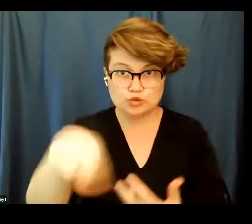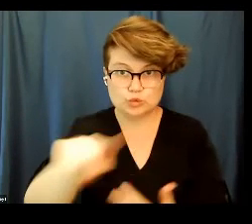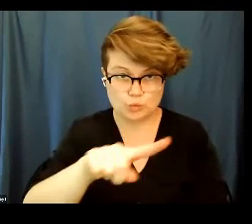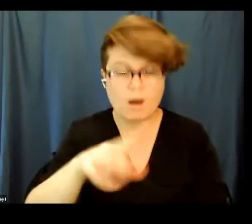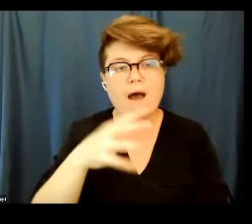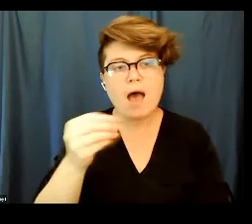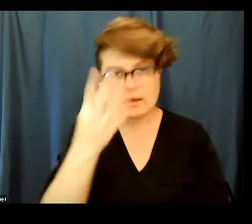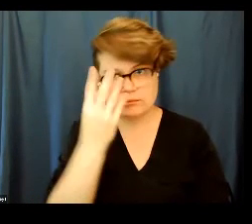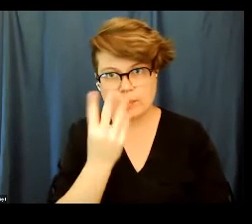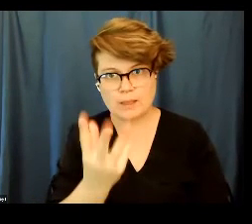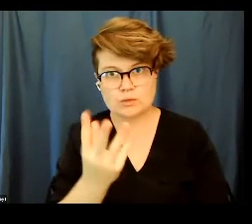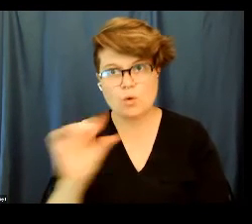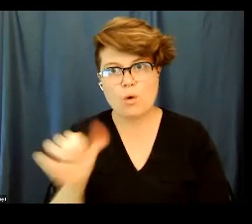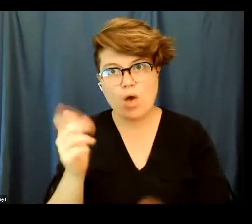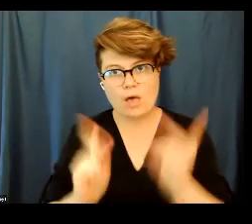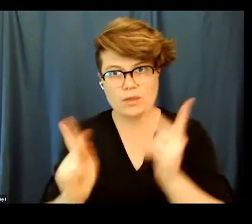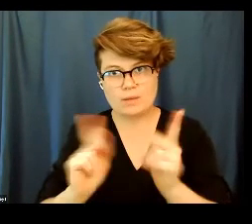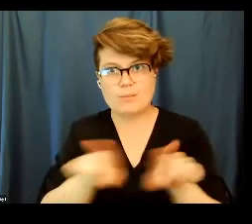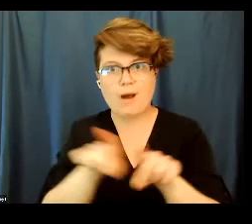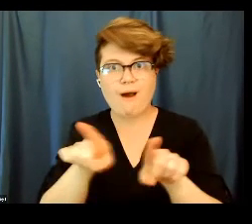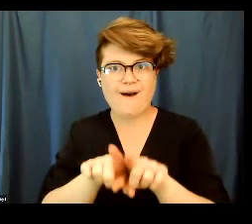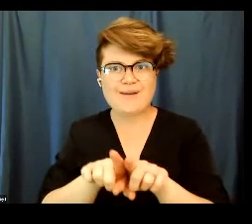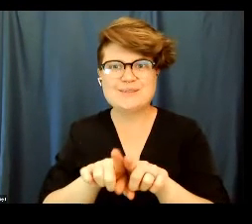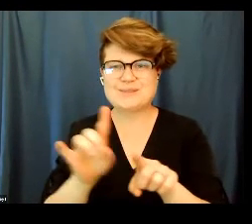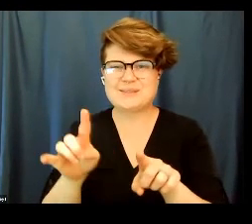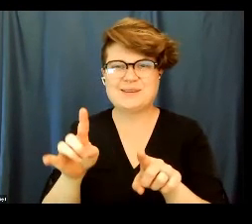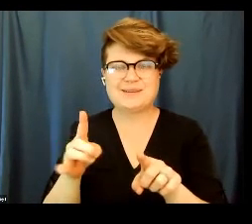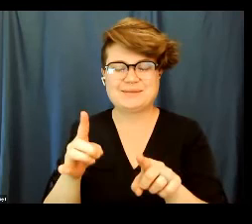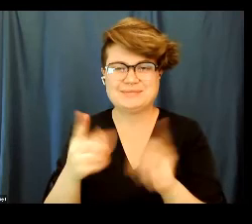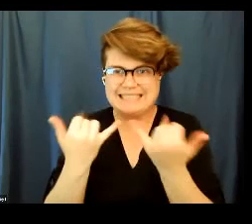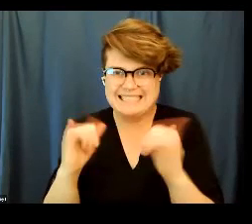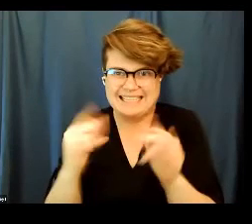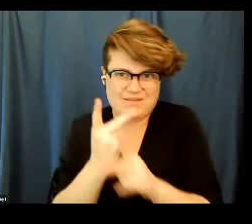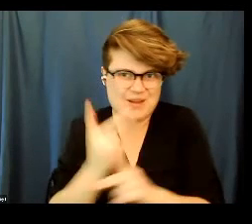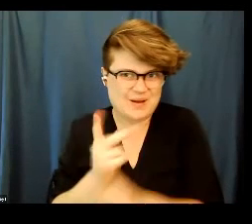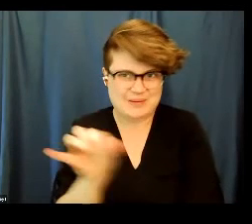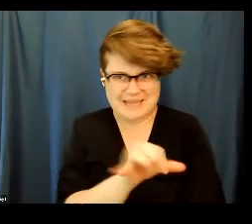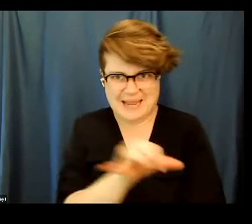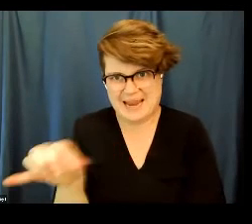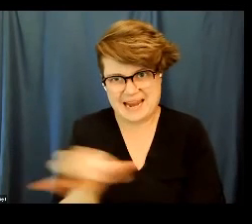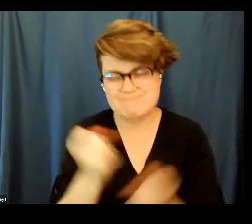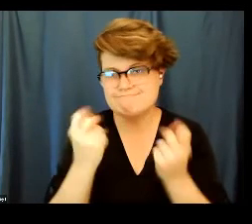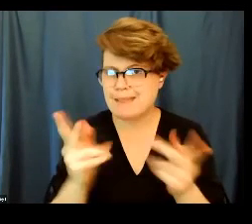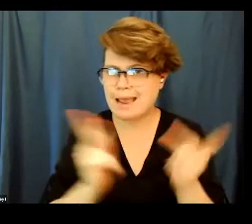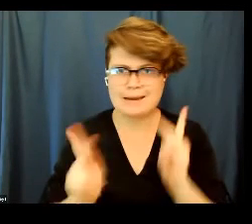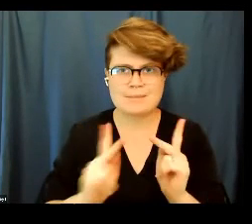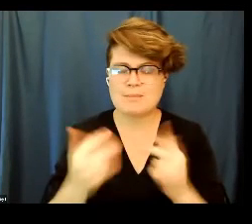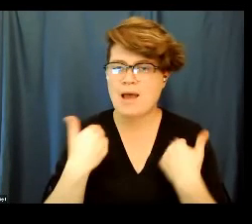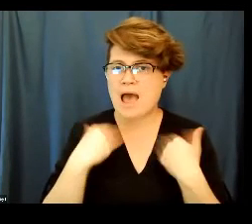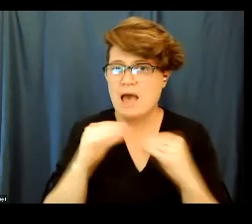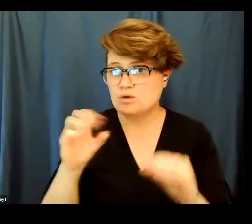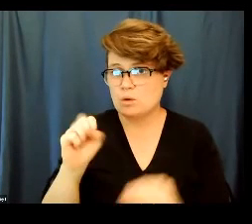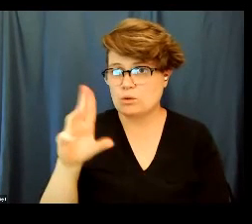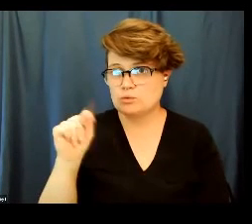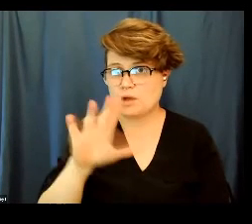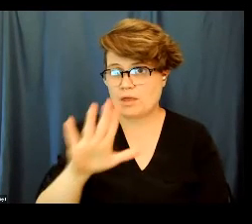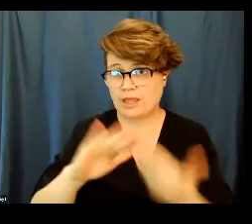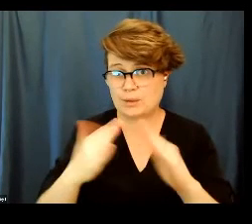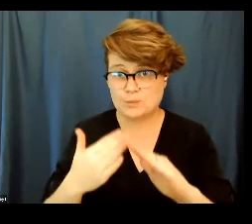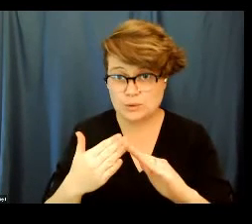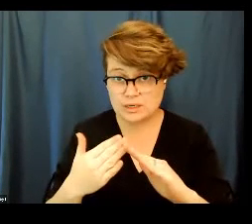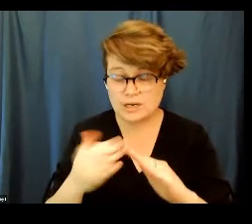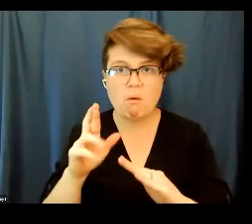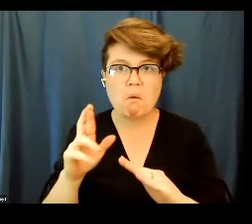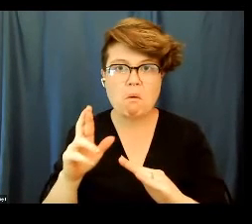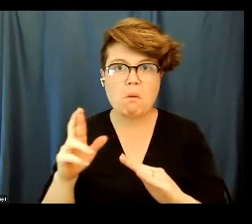know that other folks are in the same boat as you. Right, there's lots of folks where there is no SART in their community, or there hasn't